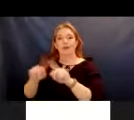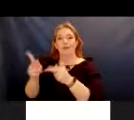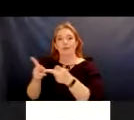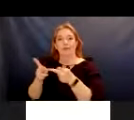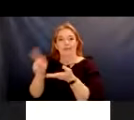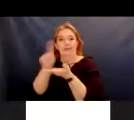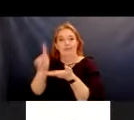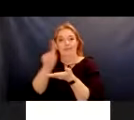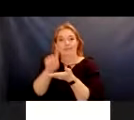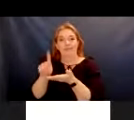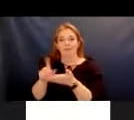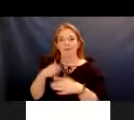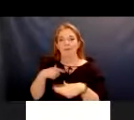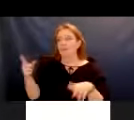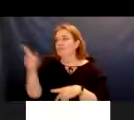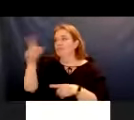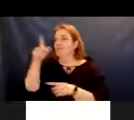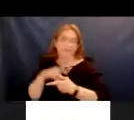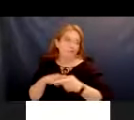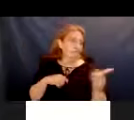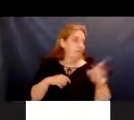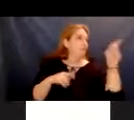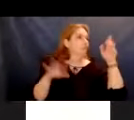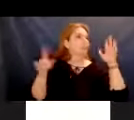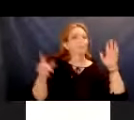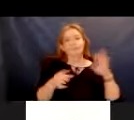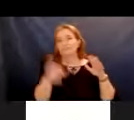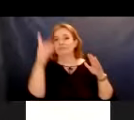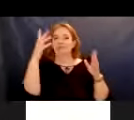a different neighborhood or different place.